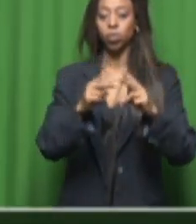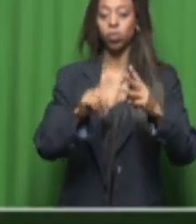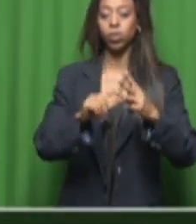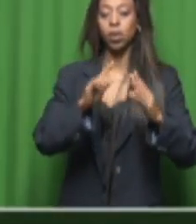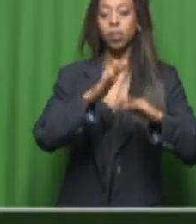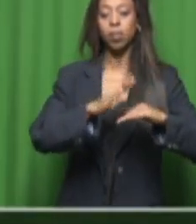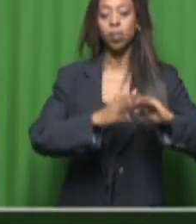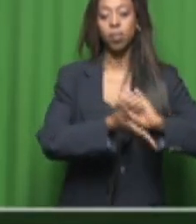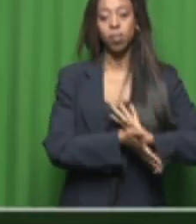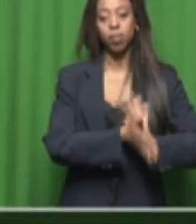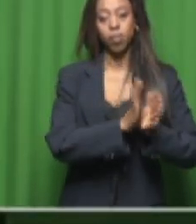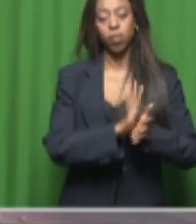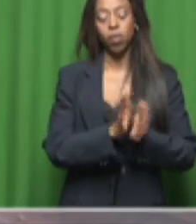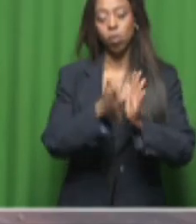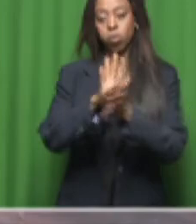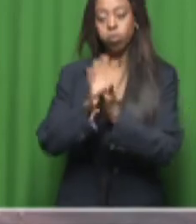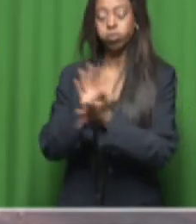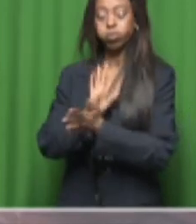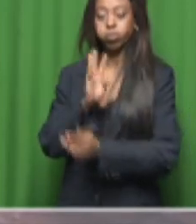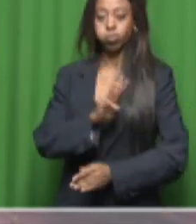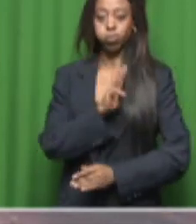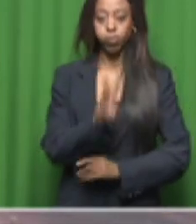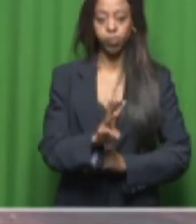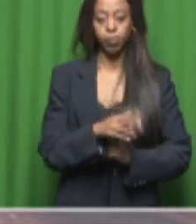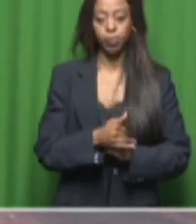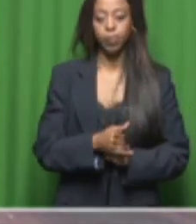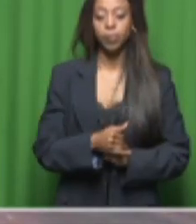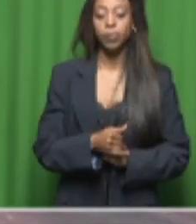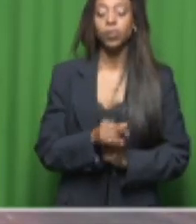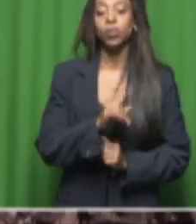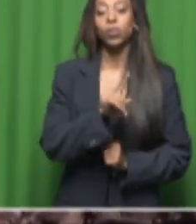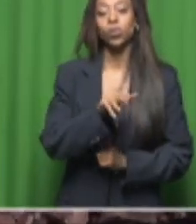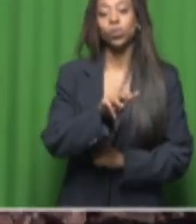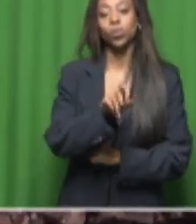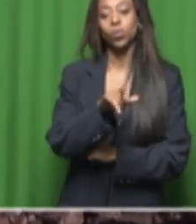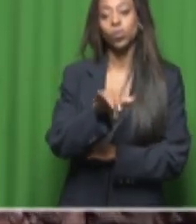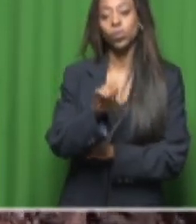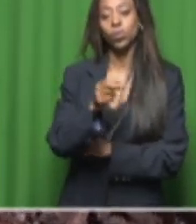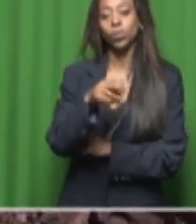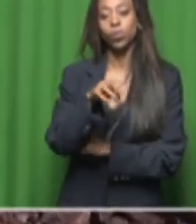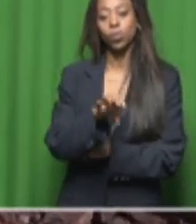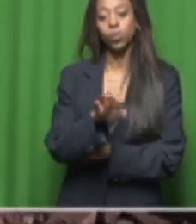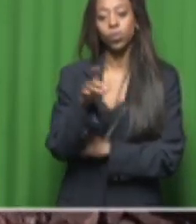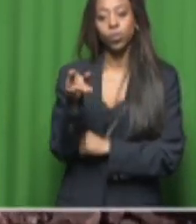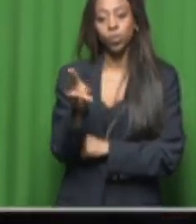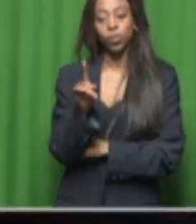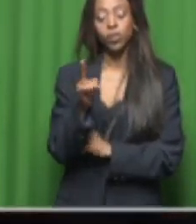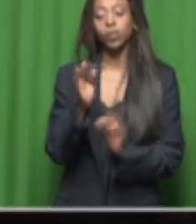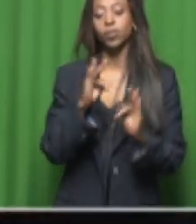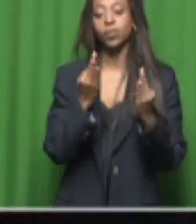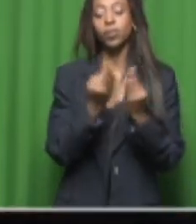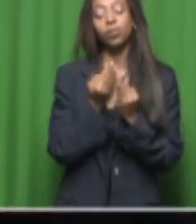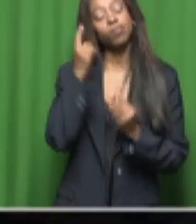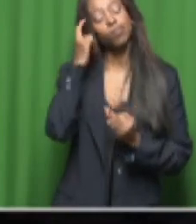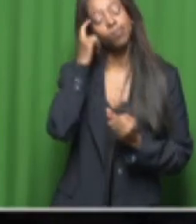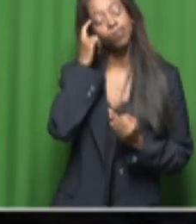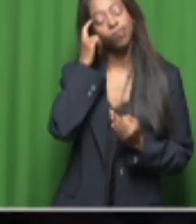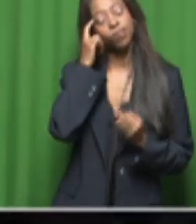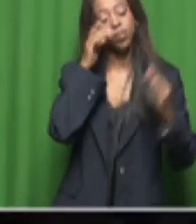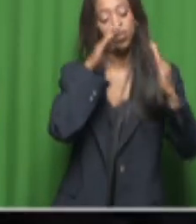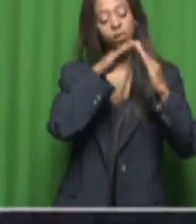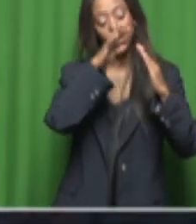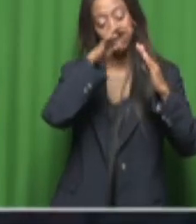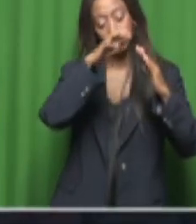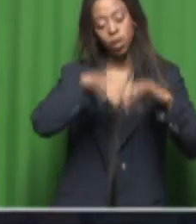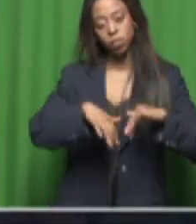infrastructure suffered major damage. In Zwelisha, in Verulam, the Zungu family were asleep when tragedy